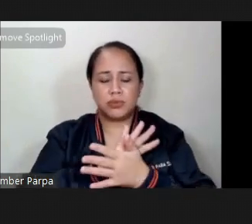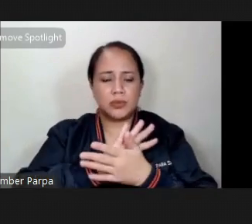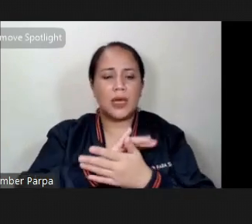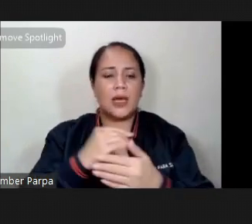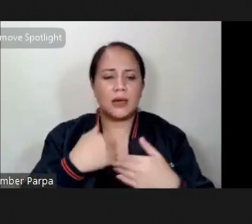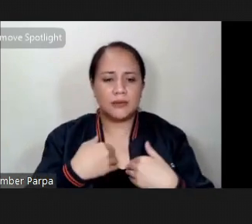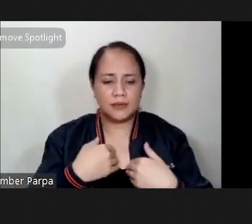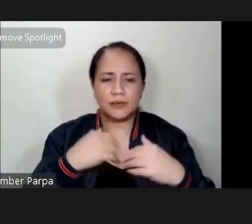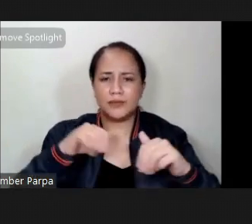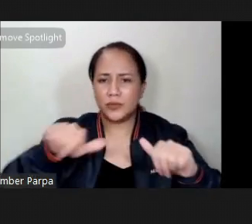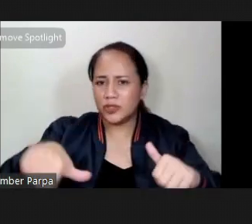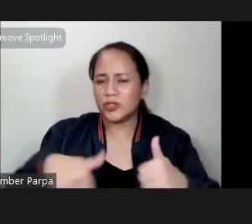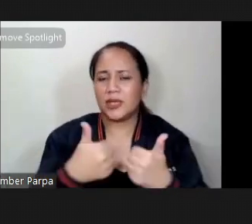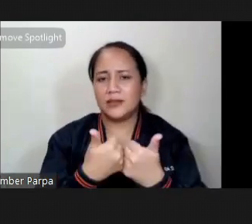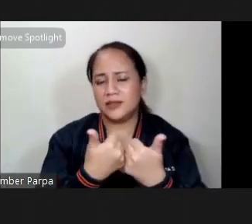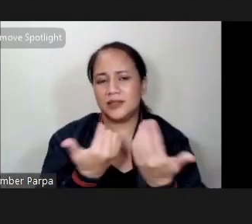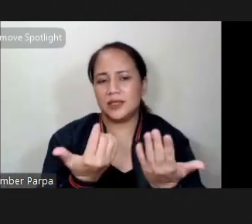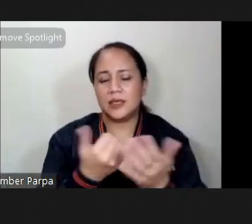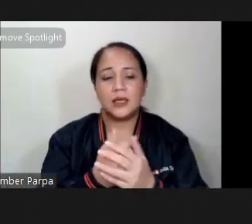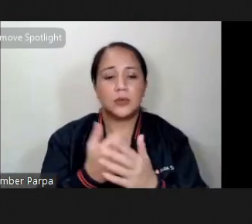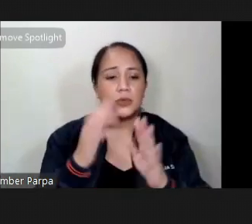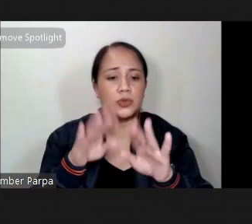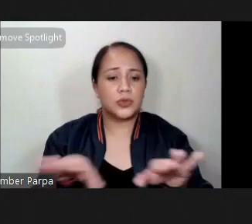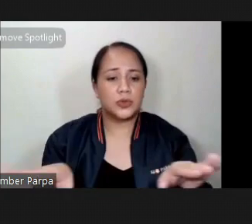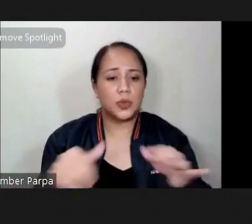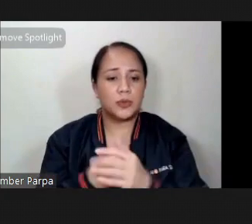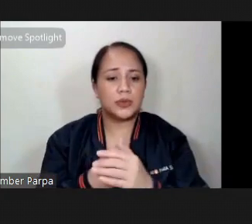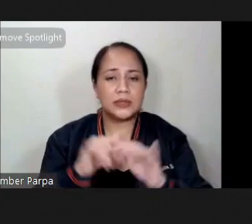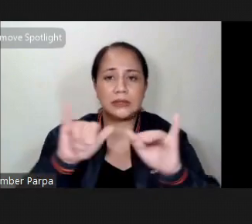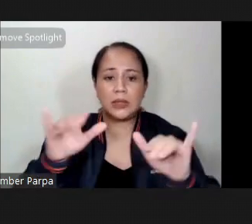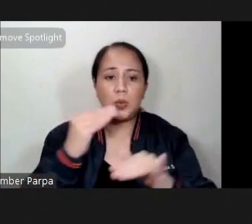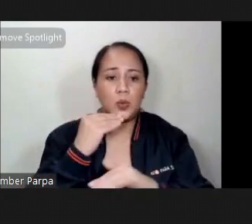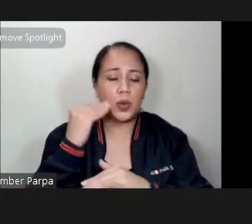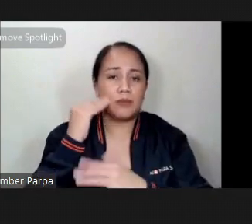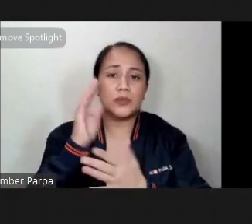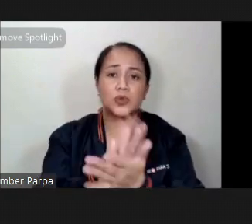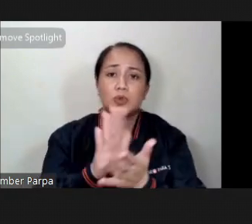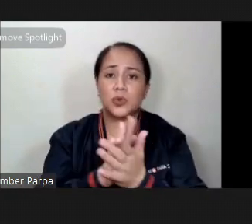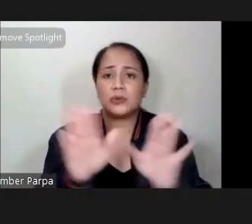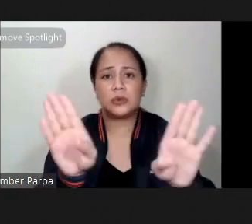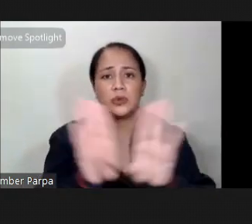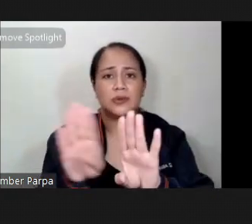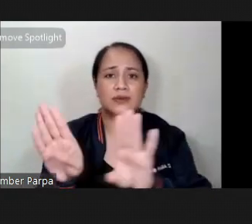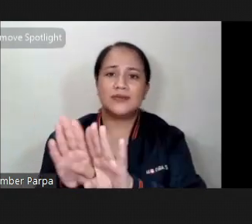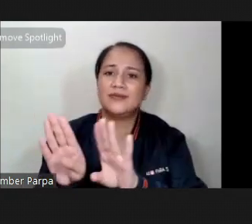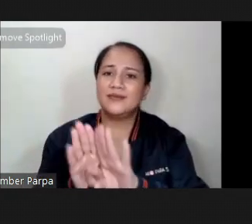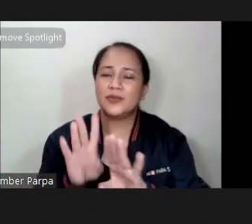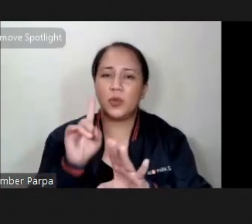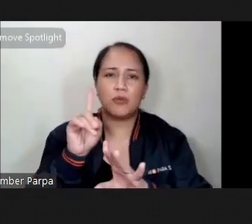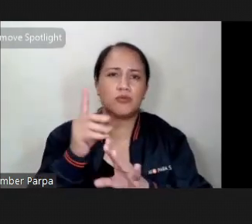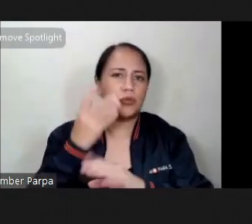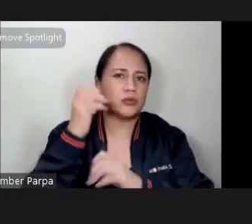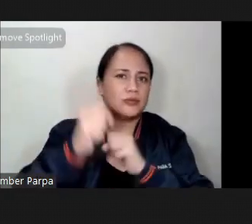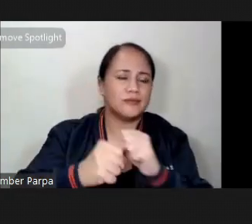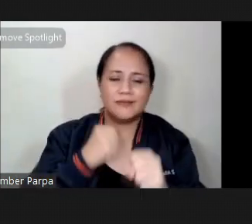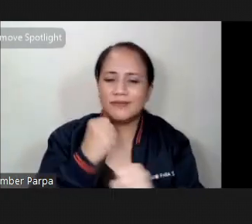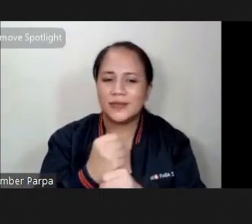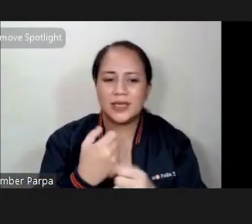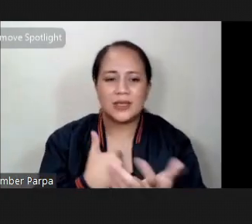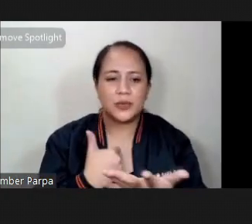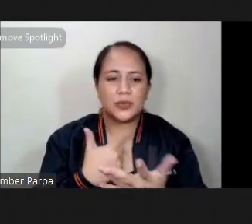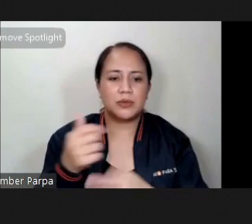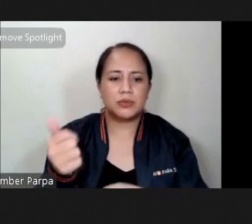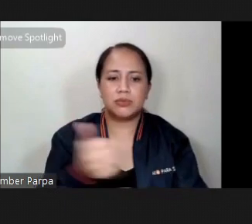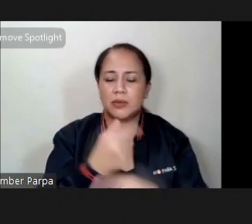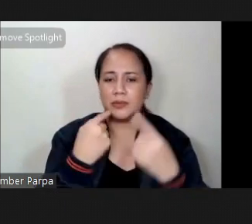protection more challenging as children are confined to homes and schools are closed for more than a year. Public transportation is